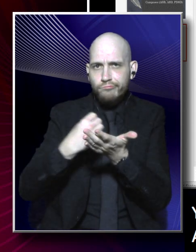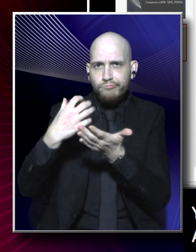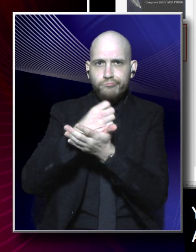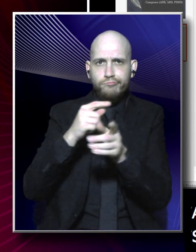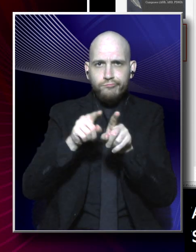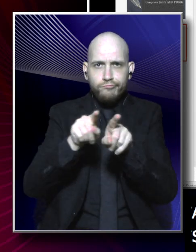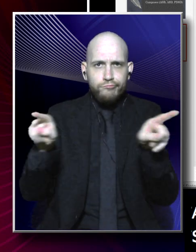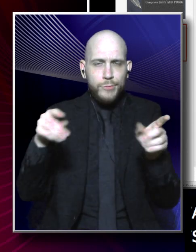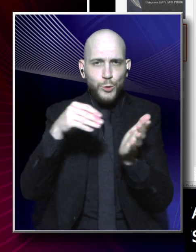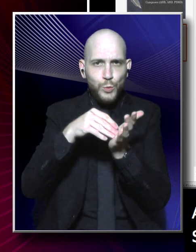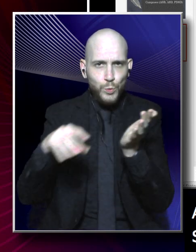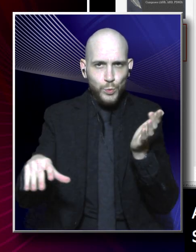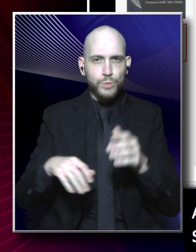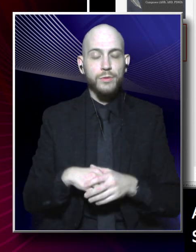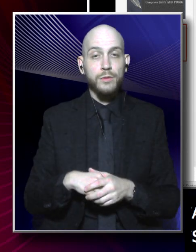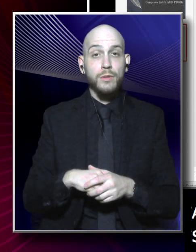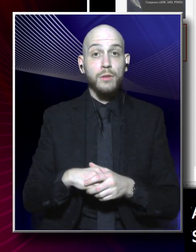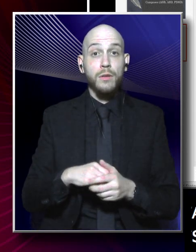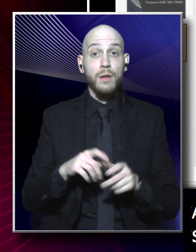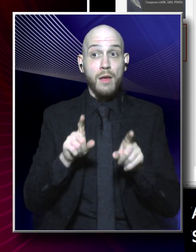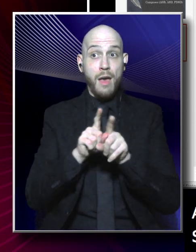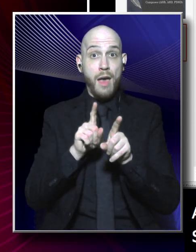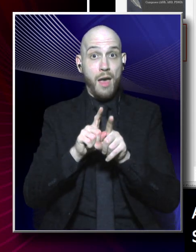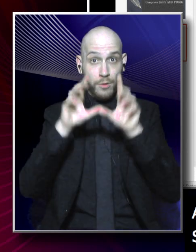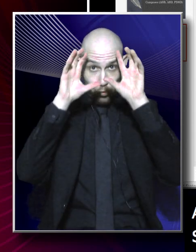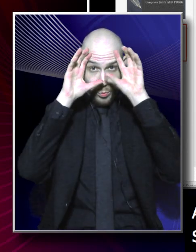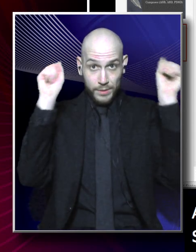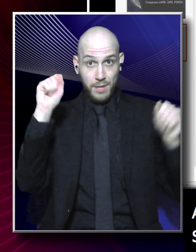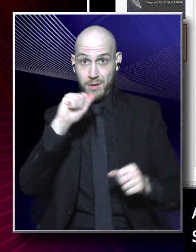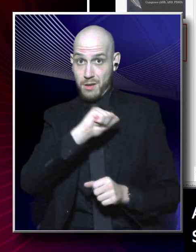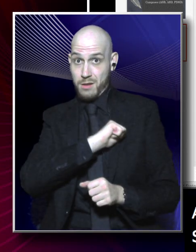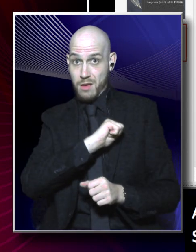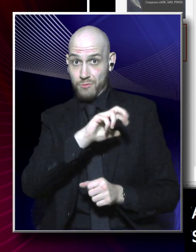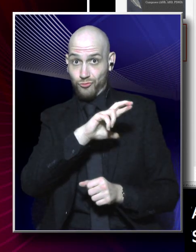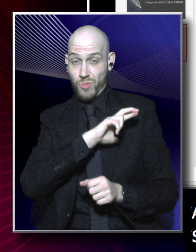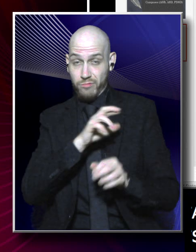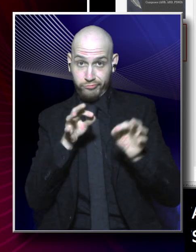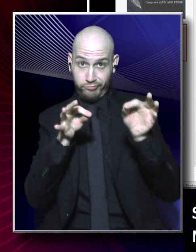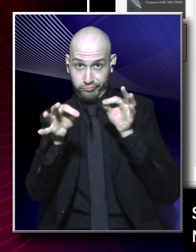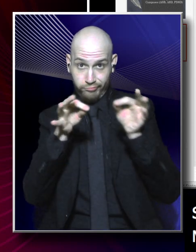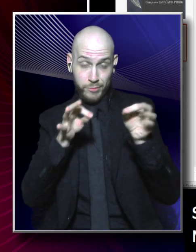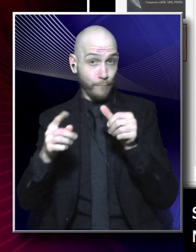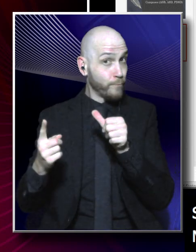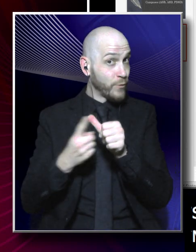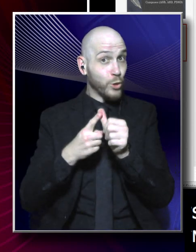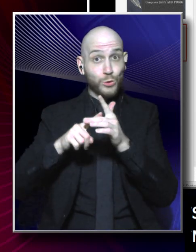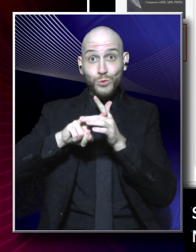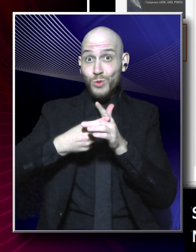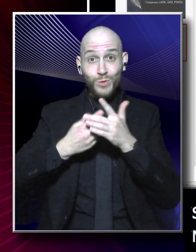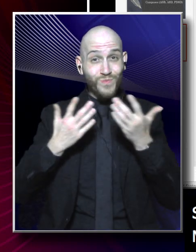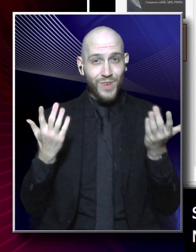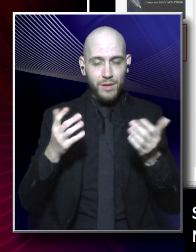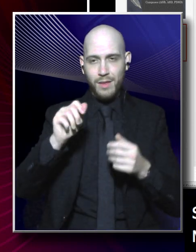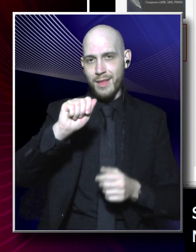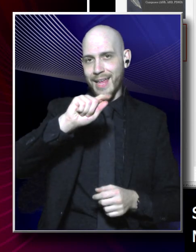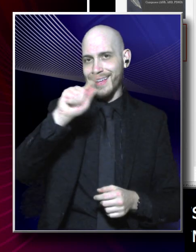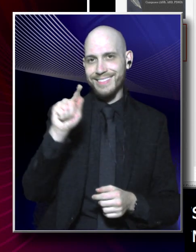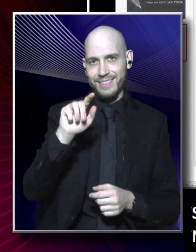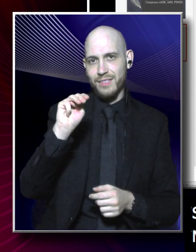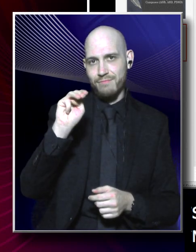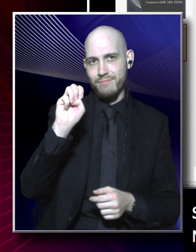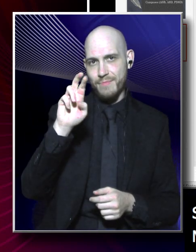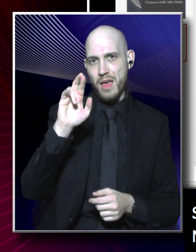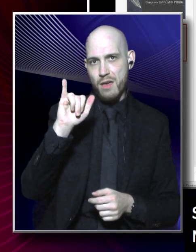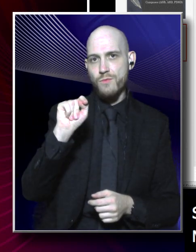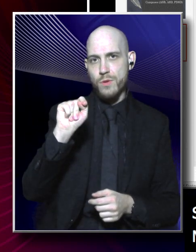Superintendent Reichman said, we start with an AZ Merit, which is our big summative. It shows how we're doing comparatively